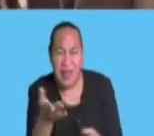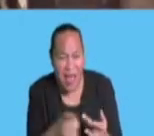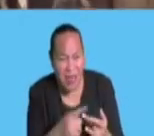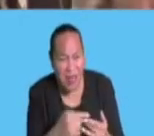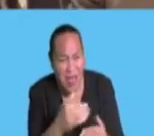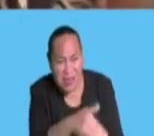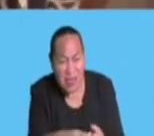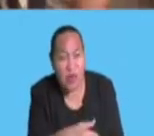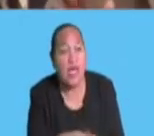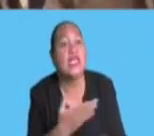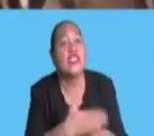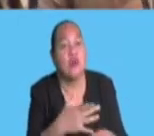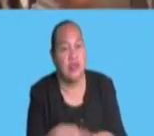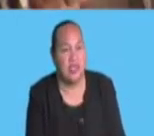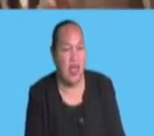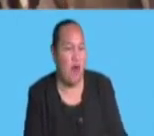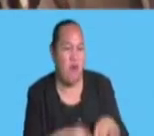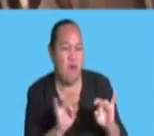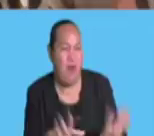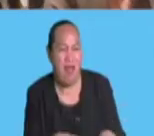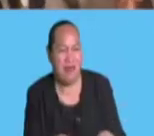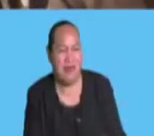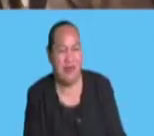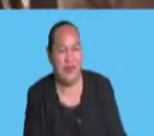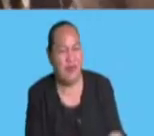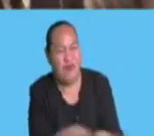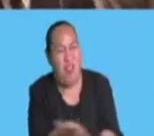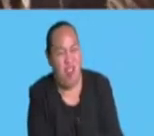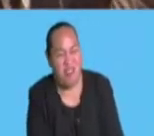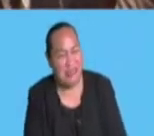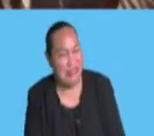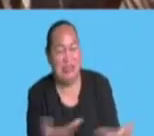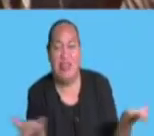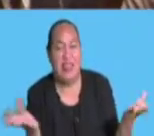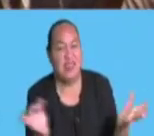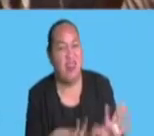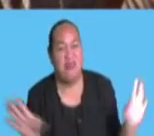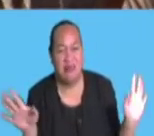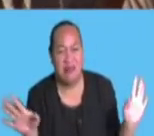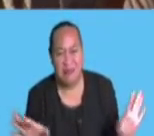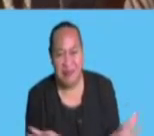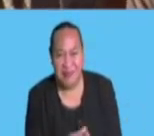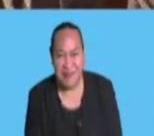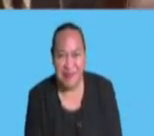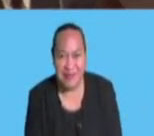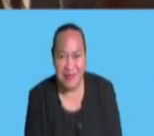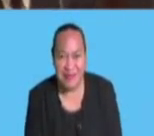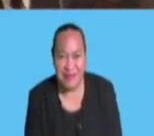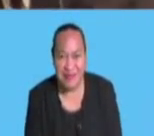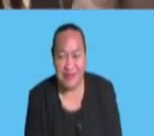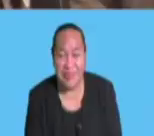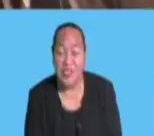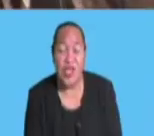here's a new word for you, bollocks. Bollocks. Absolute bollocks. That's what it's all about. The Honorable